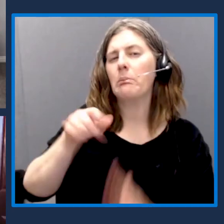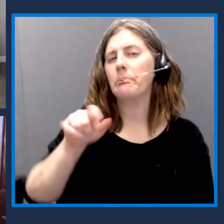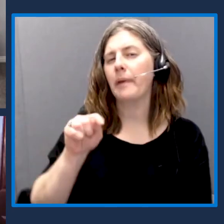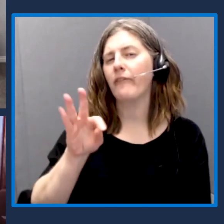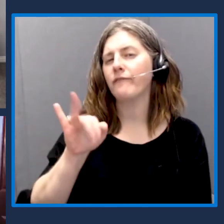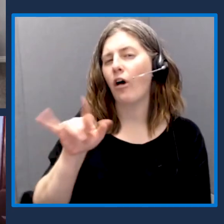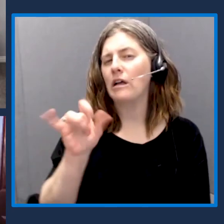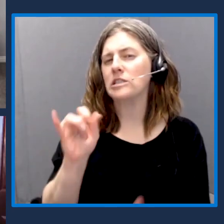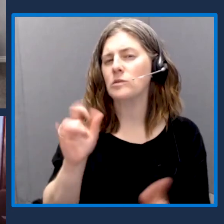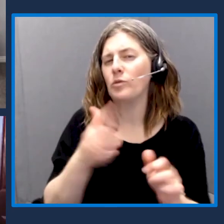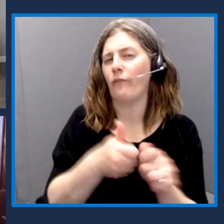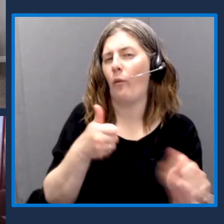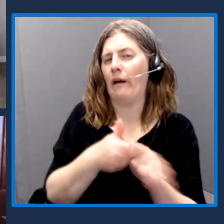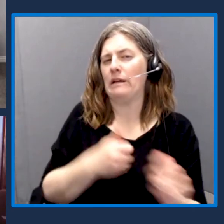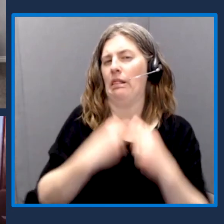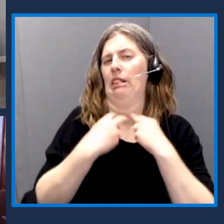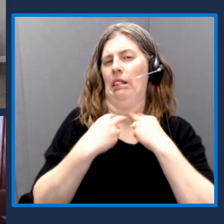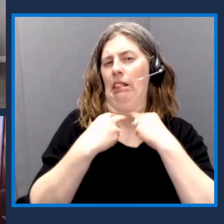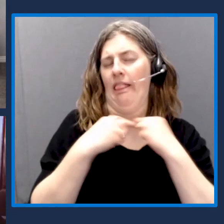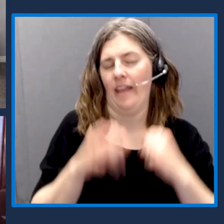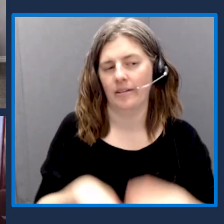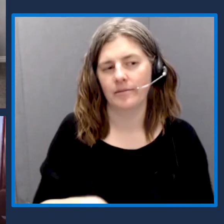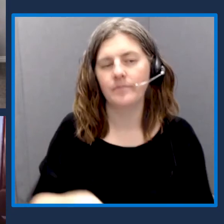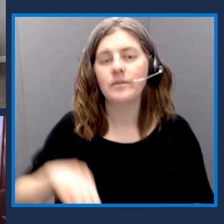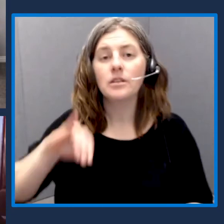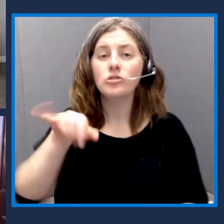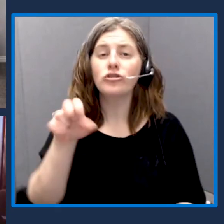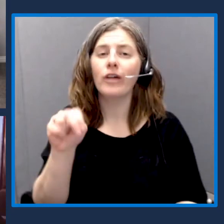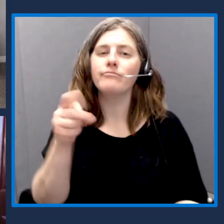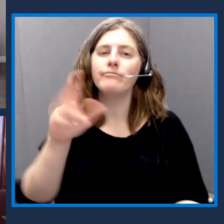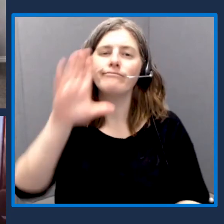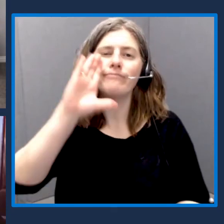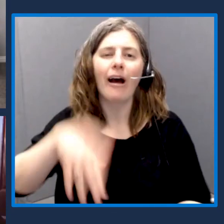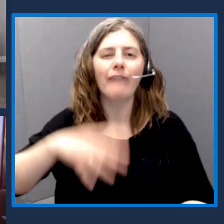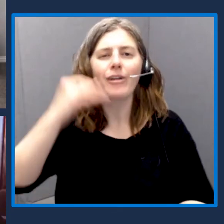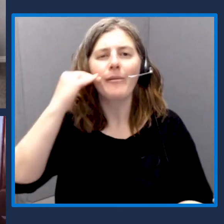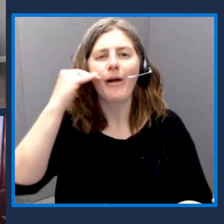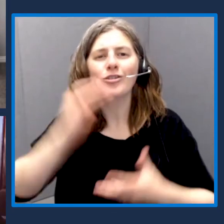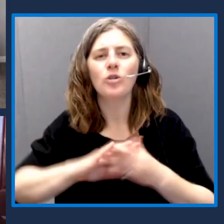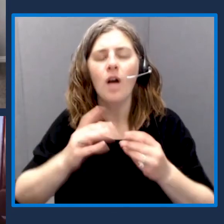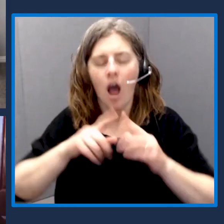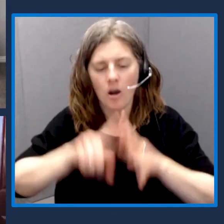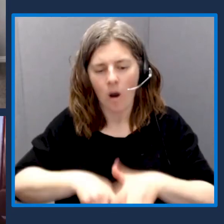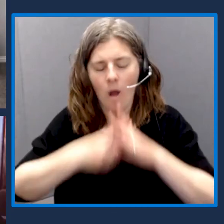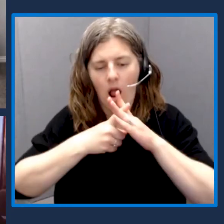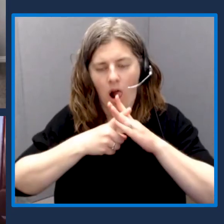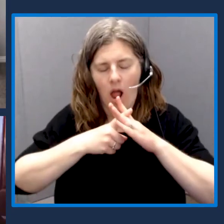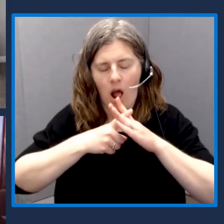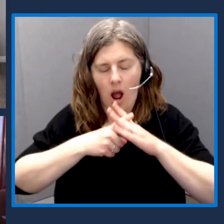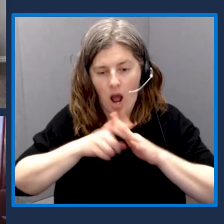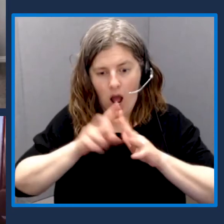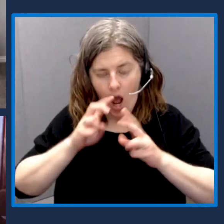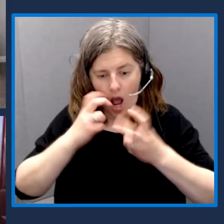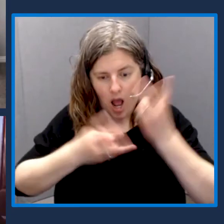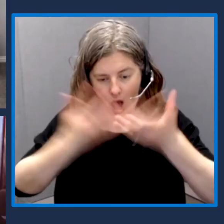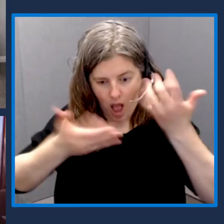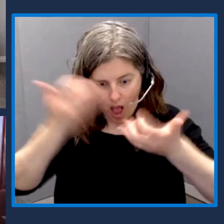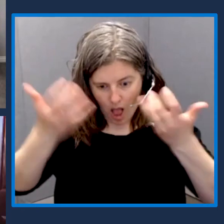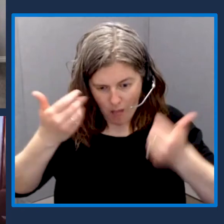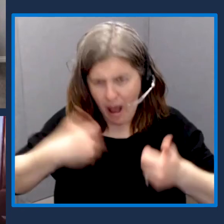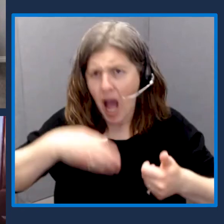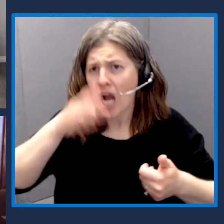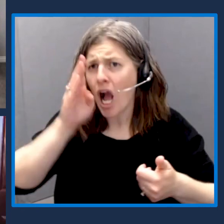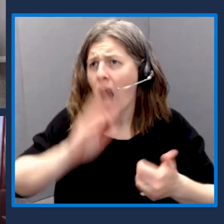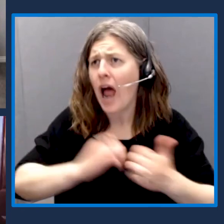as you go. And this is such a familiar story where you get in and you start digging in and you're just like, oh my God, how could I